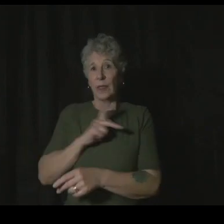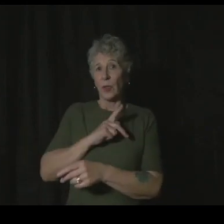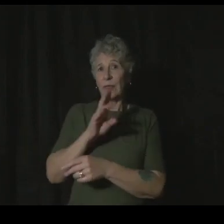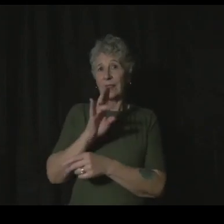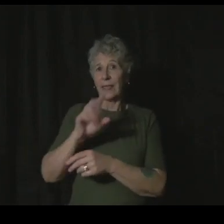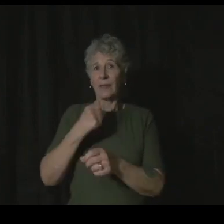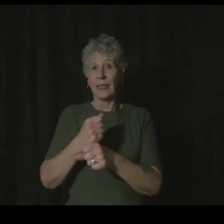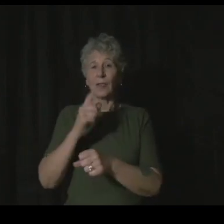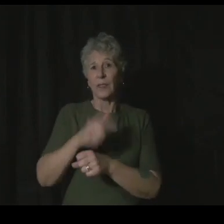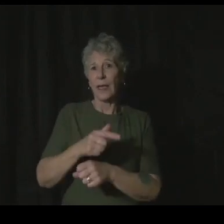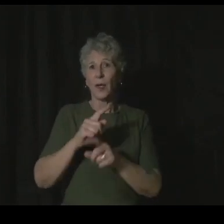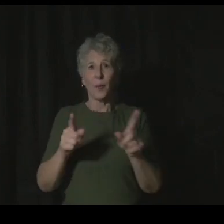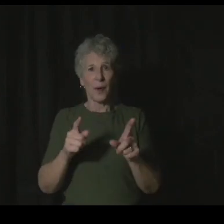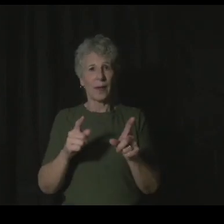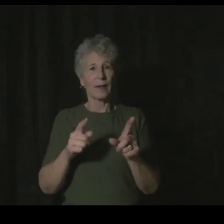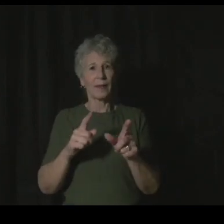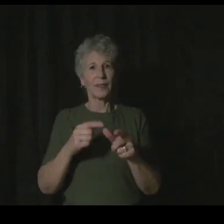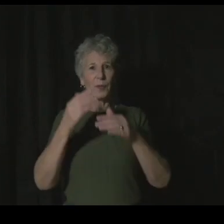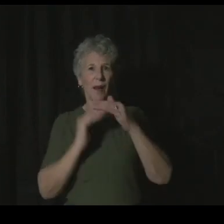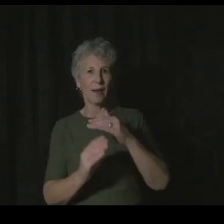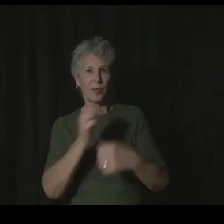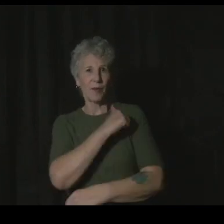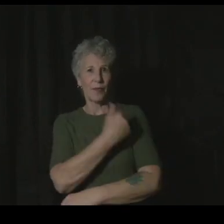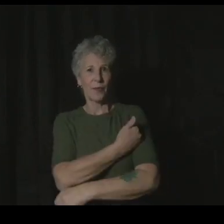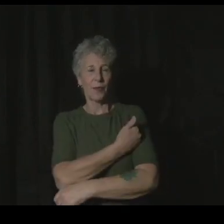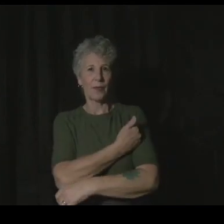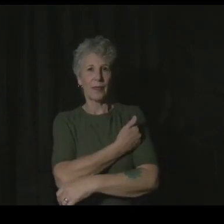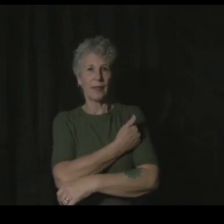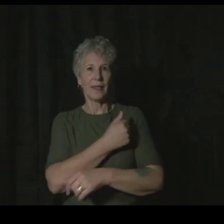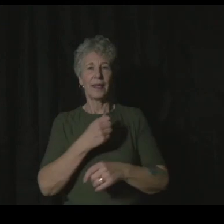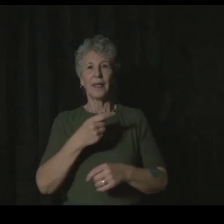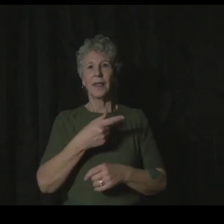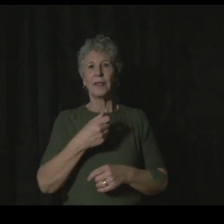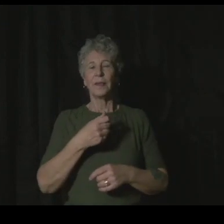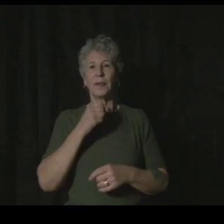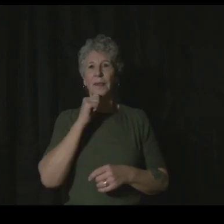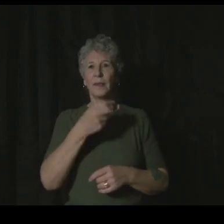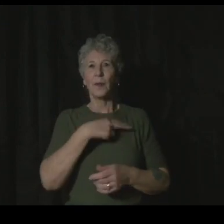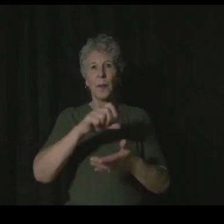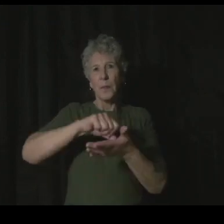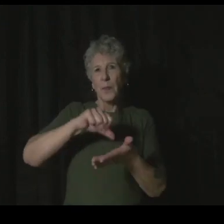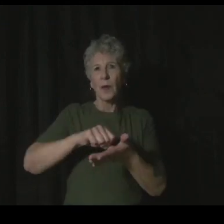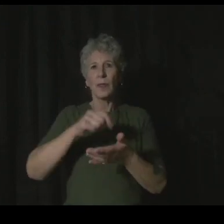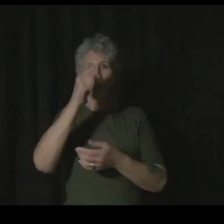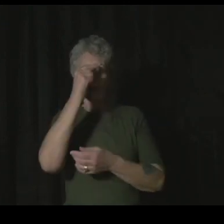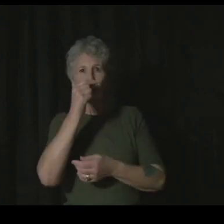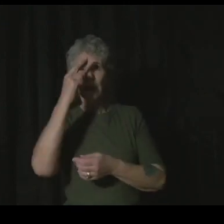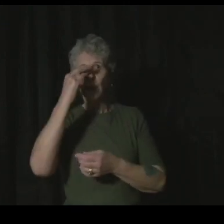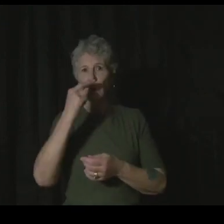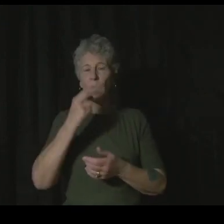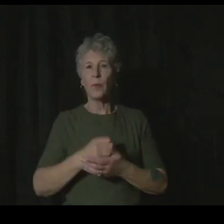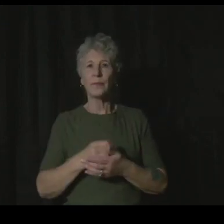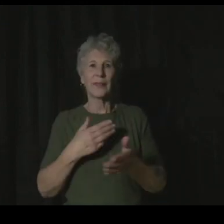but when she did, she was under the thumb of Gentile nations like Persia, Greece, and Rome. And although